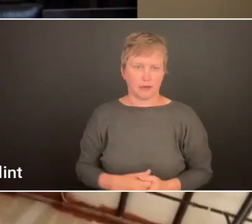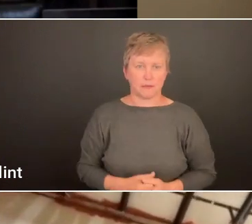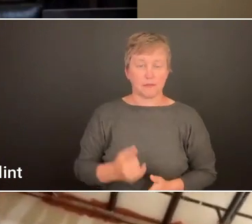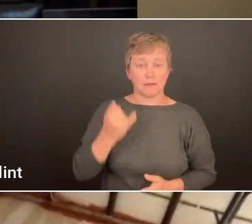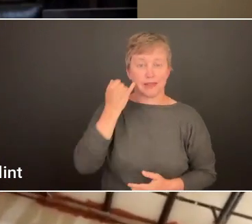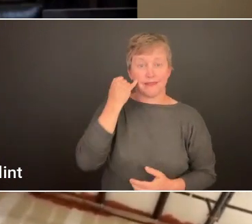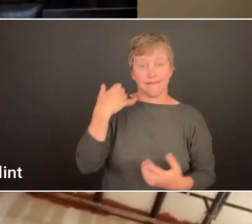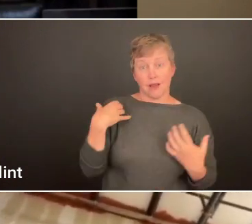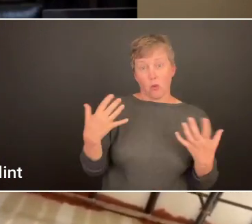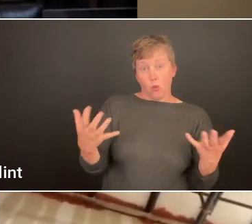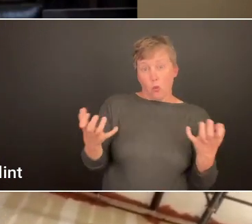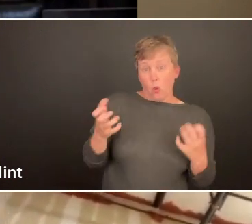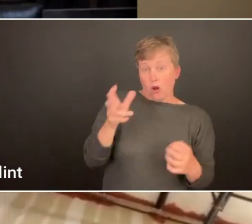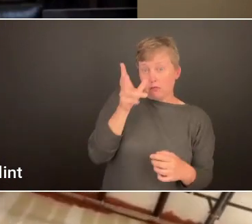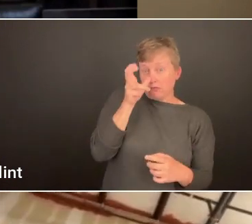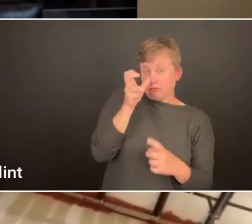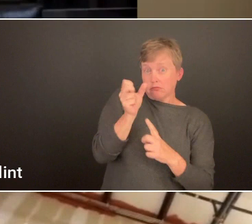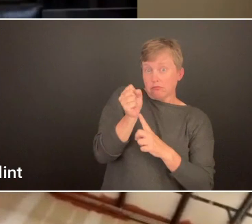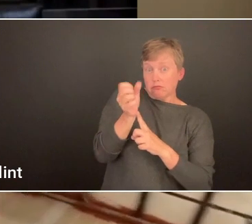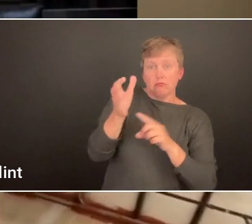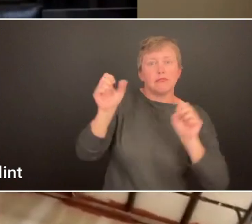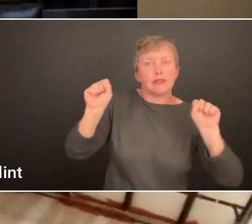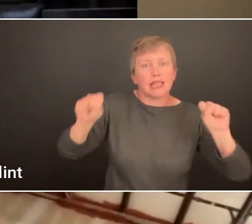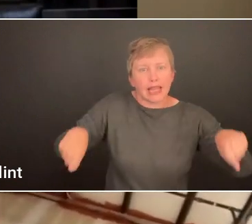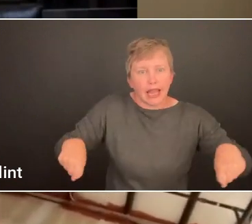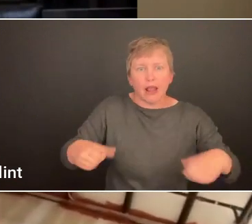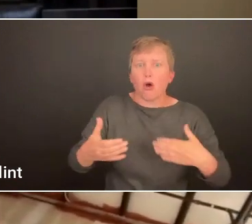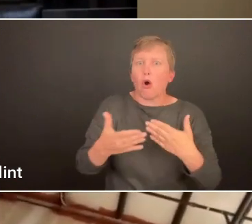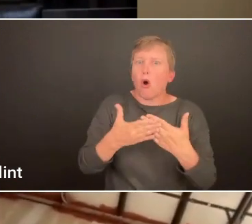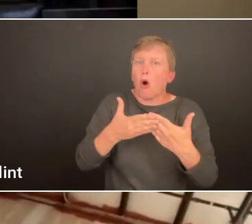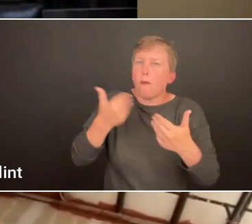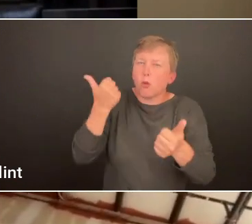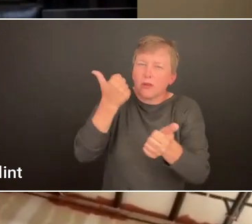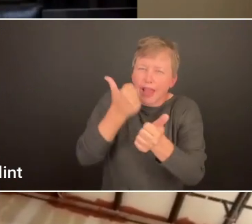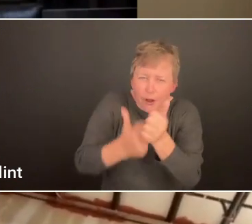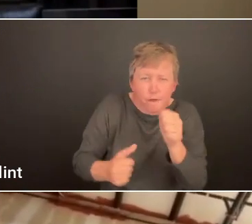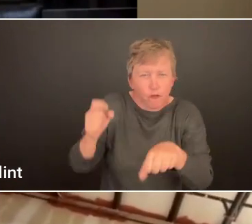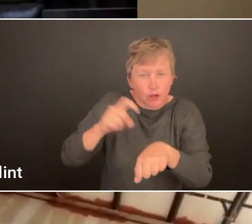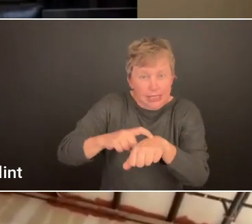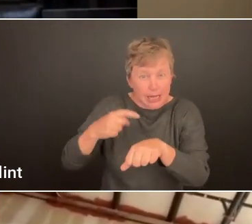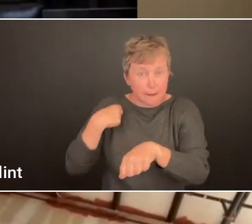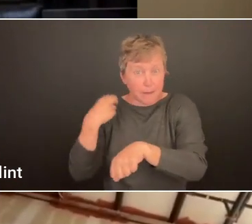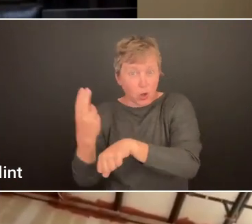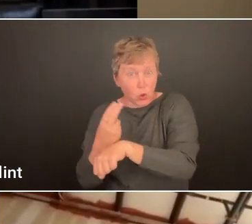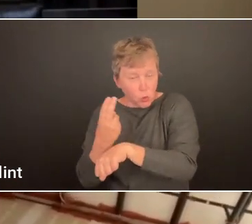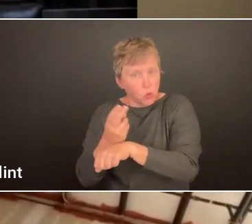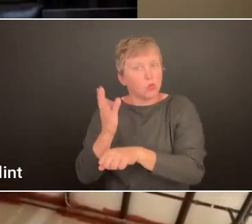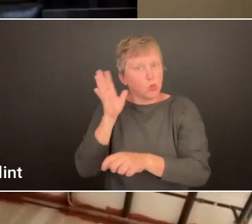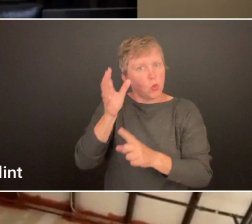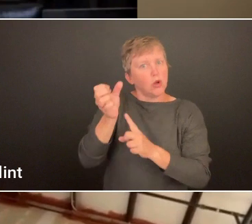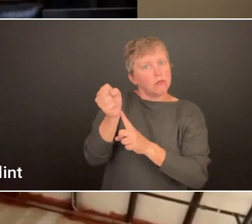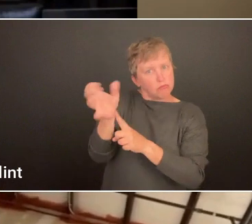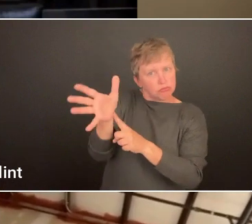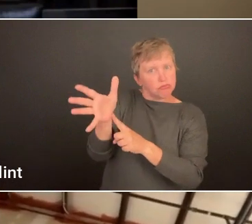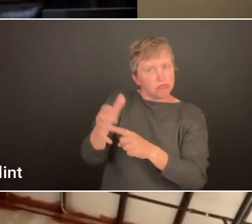want to once a day, if it were every time I wanted to, I wouldn't ever leave the house. But yes. So I can